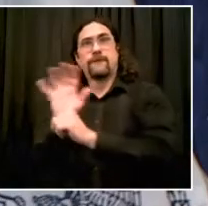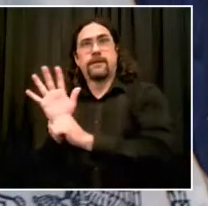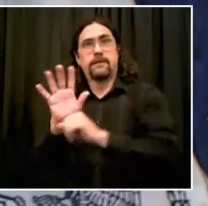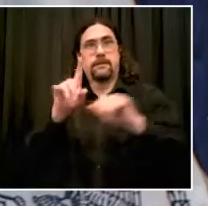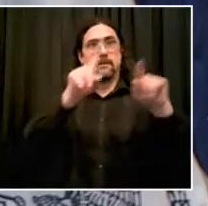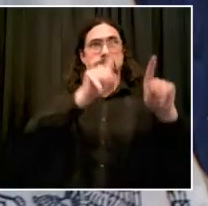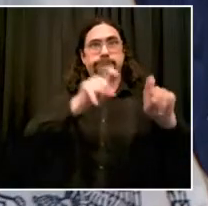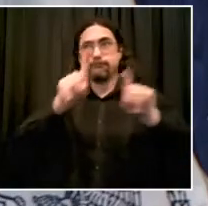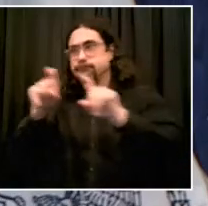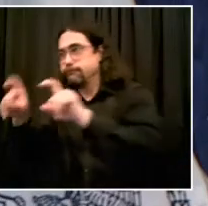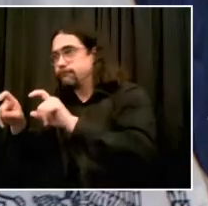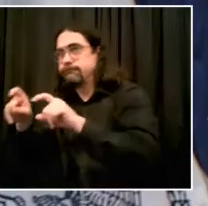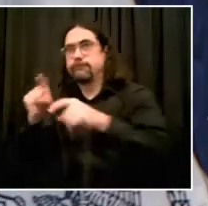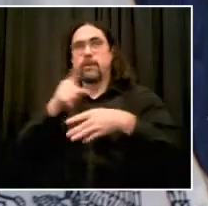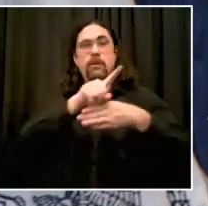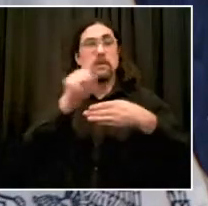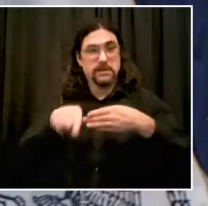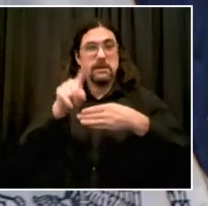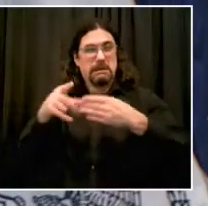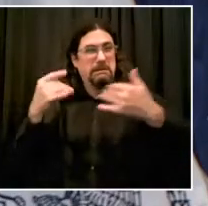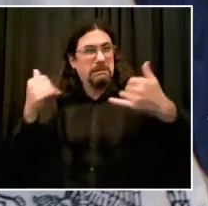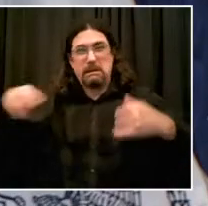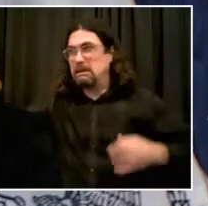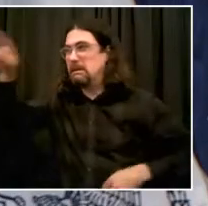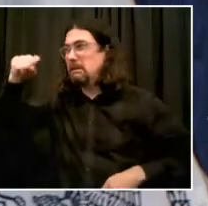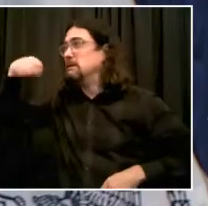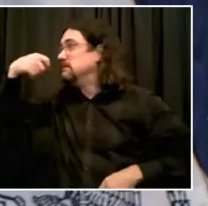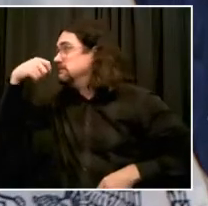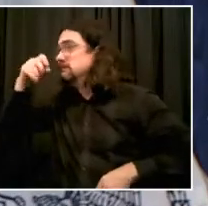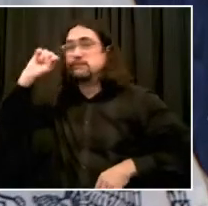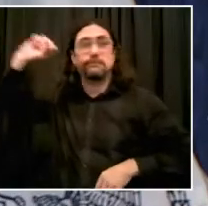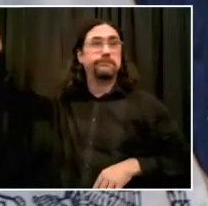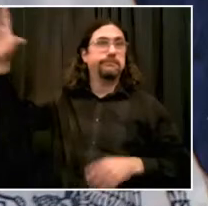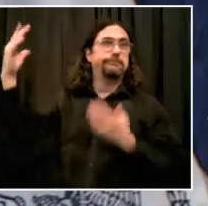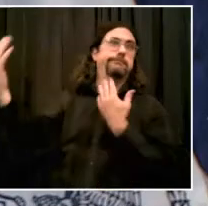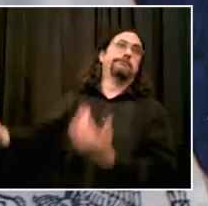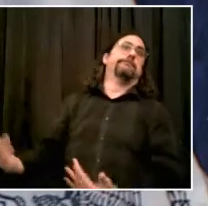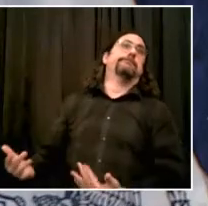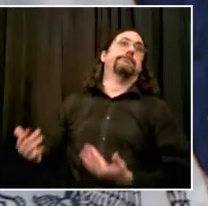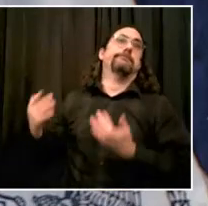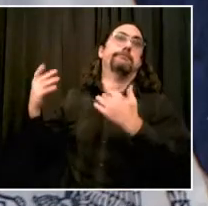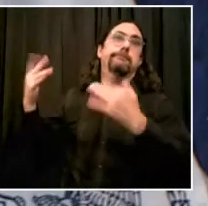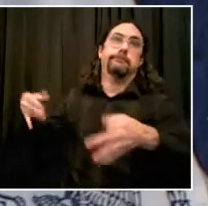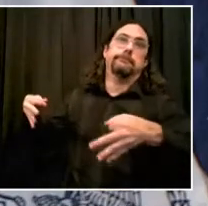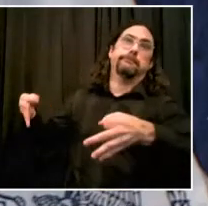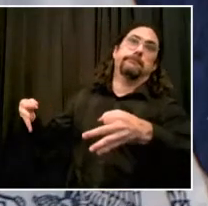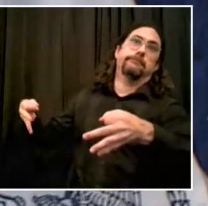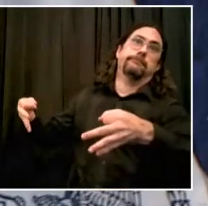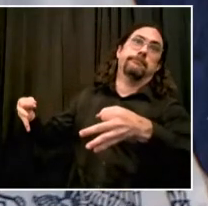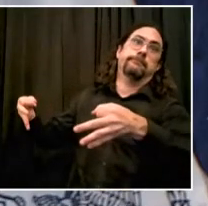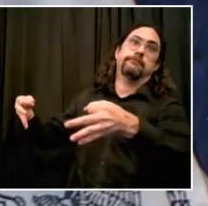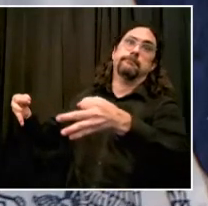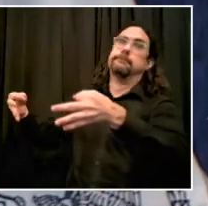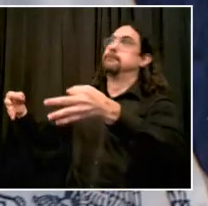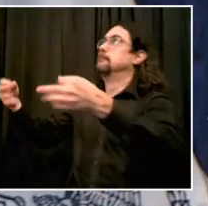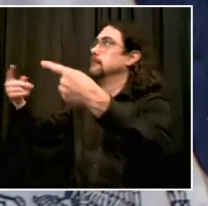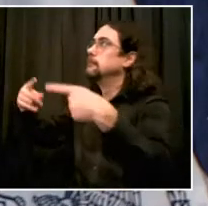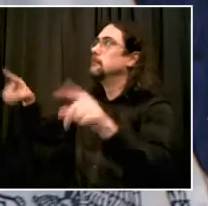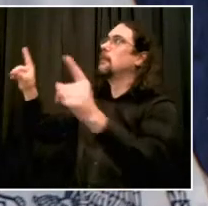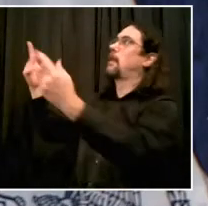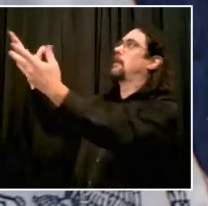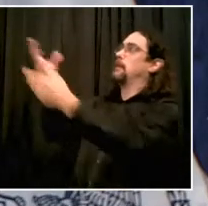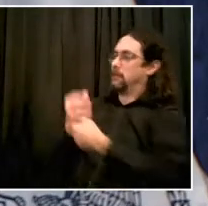Board says that our current COVID indicators, hospitalization rates and infection rates actually lag,